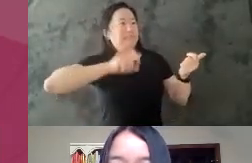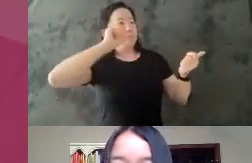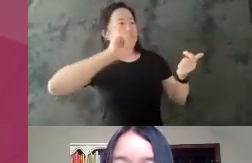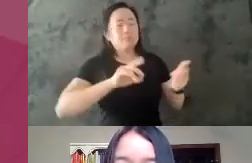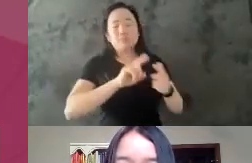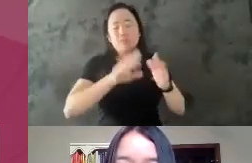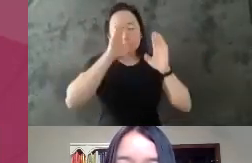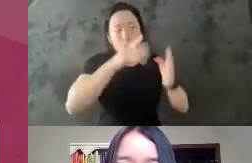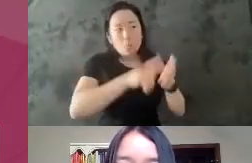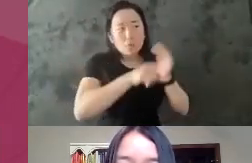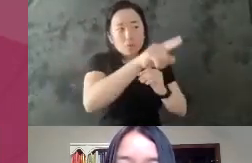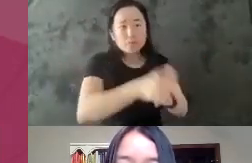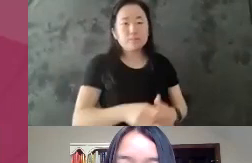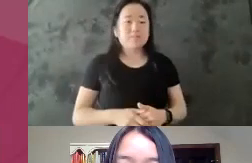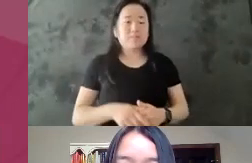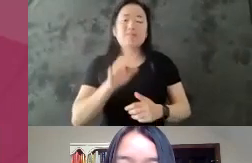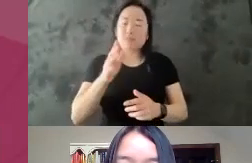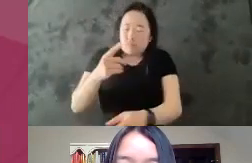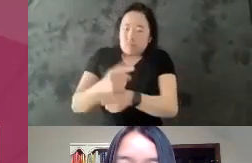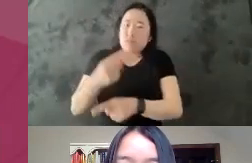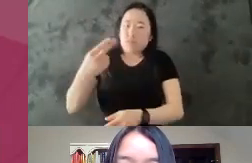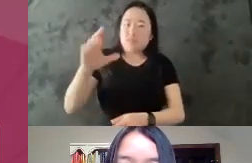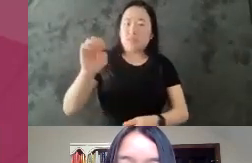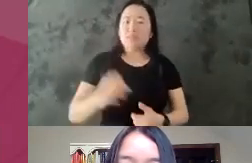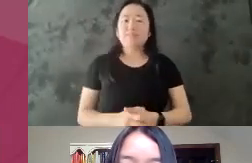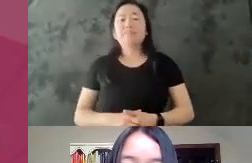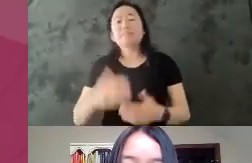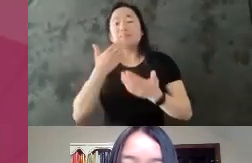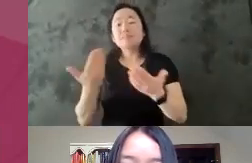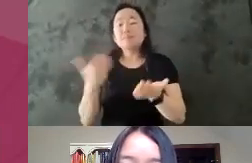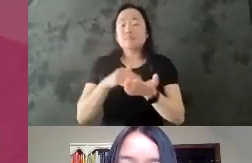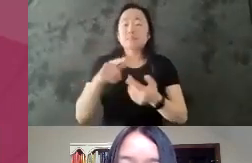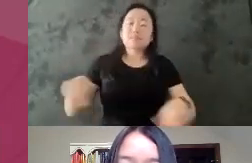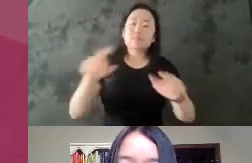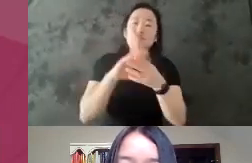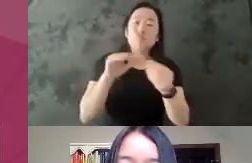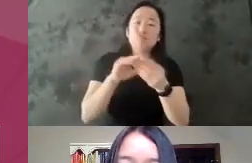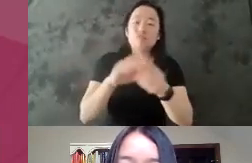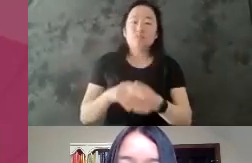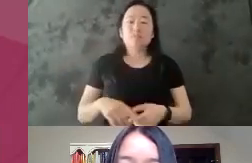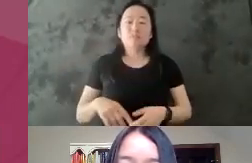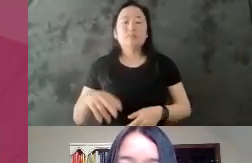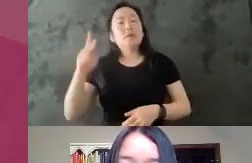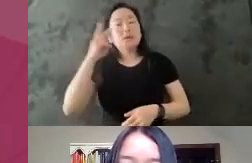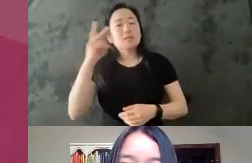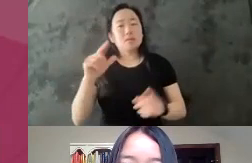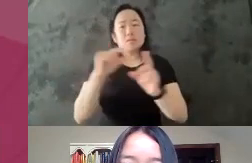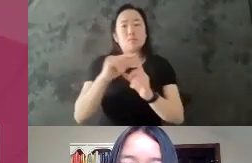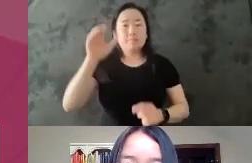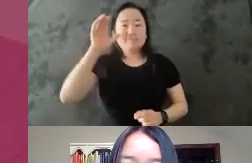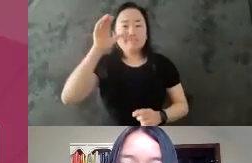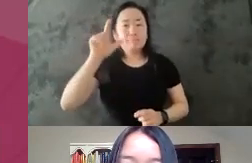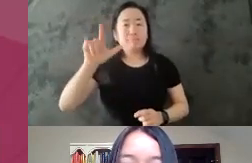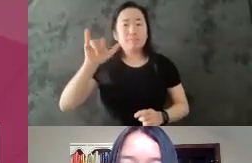healing-centered engagement. So thank you so much, everyone, for sharing. I think I saw the word listening probably about 5 or